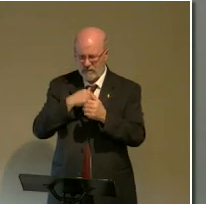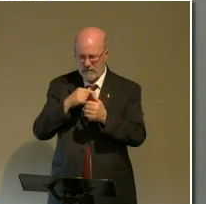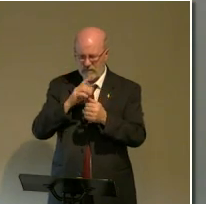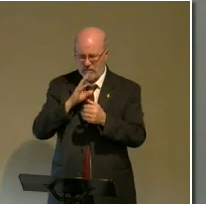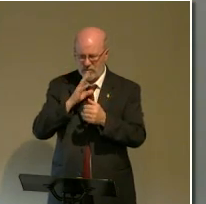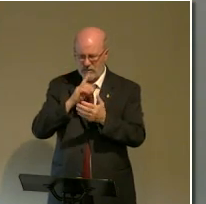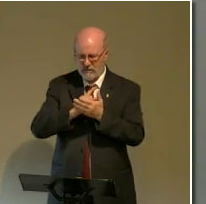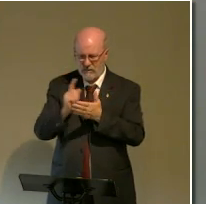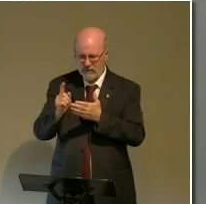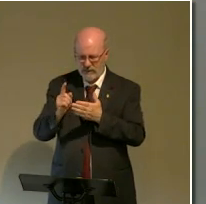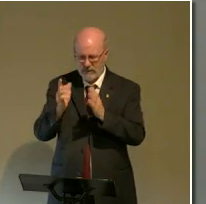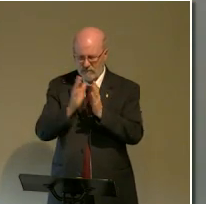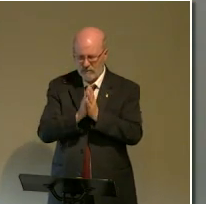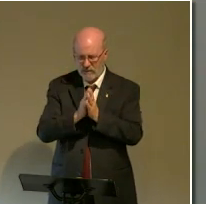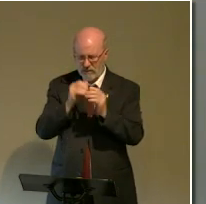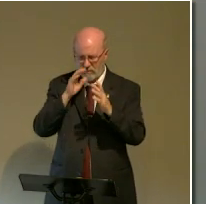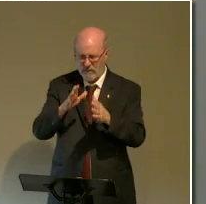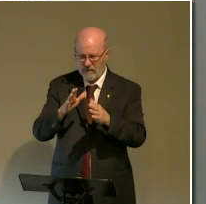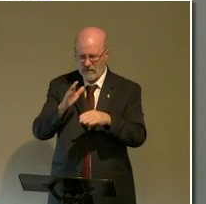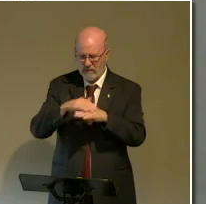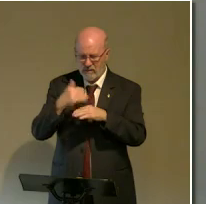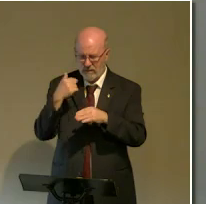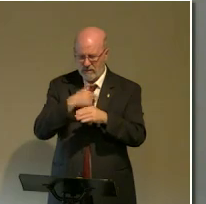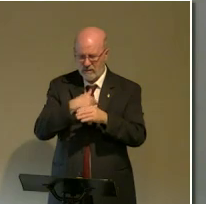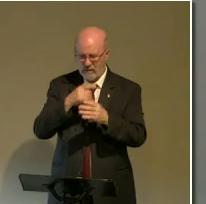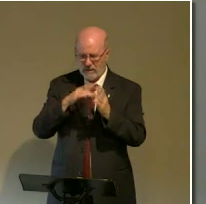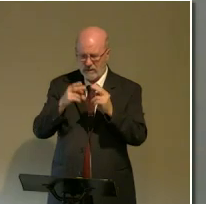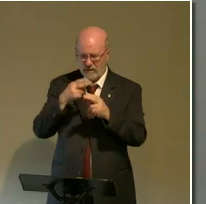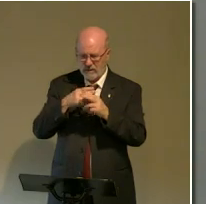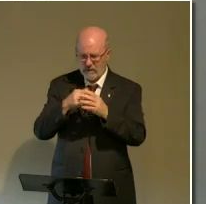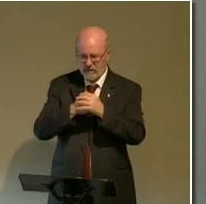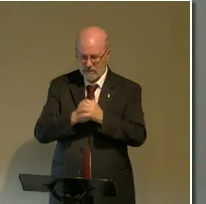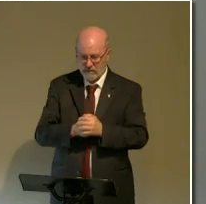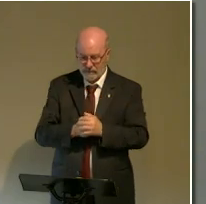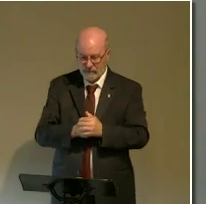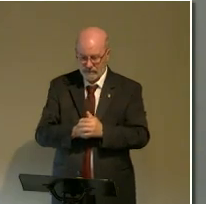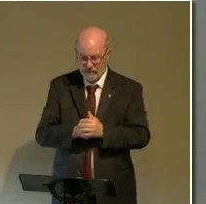week, Lord, and I pray for your blessing upon us. In Jesus' name, amen.